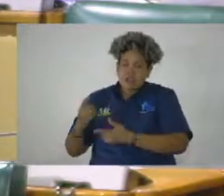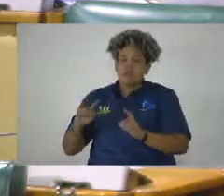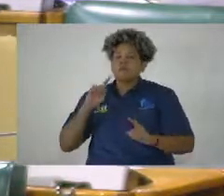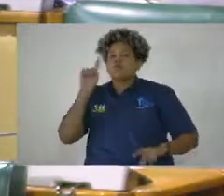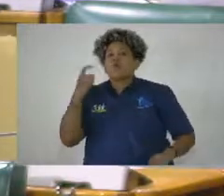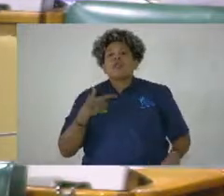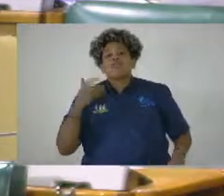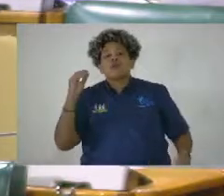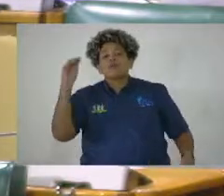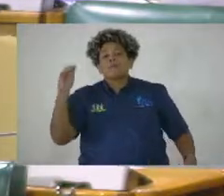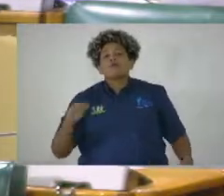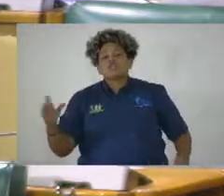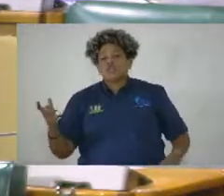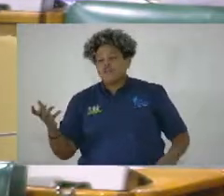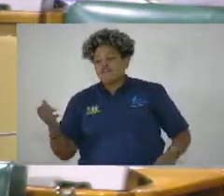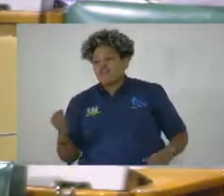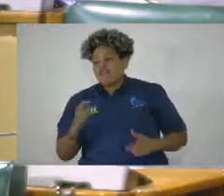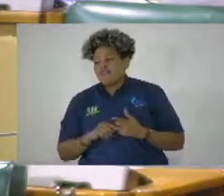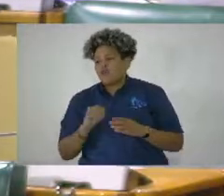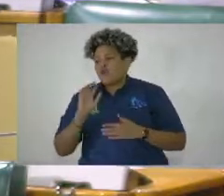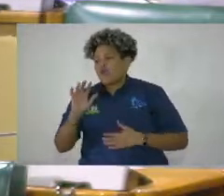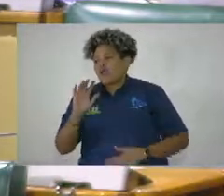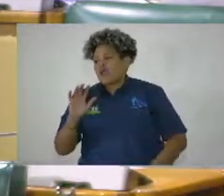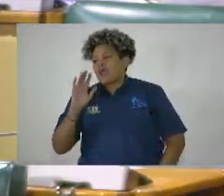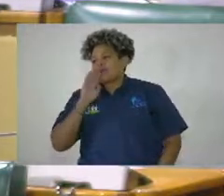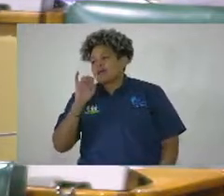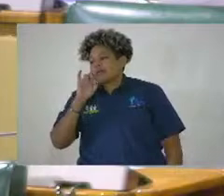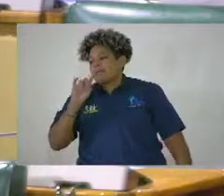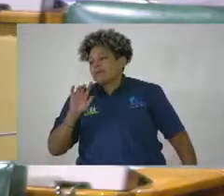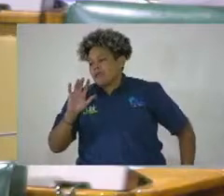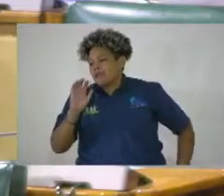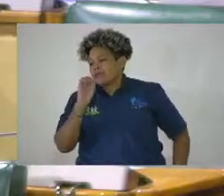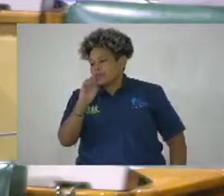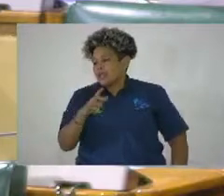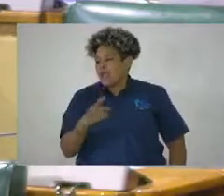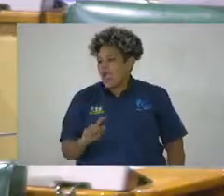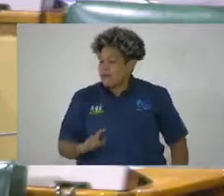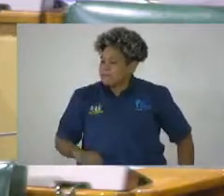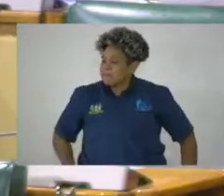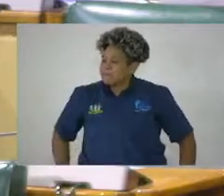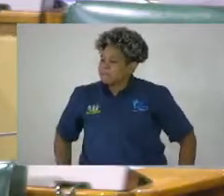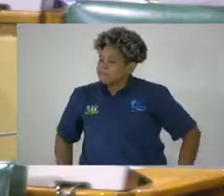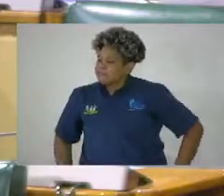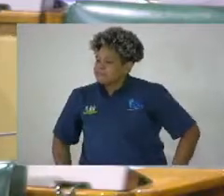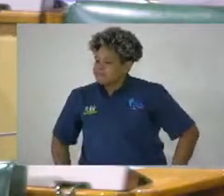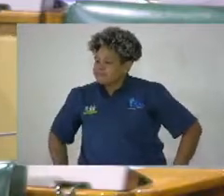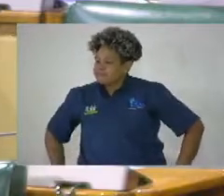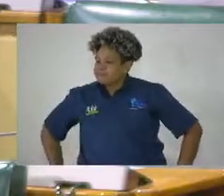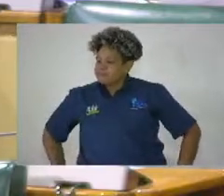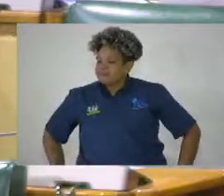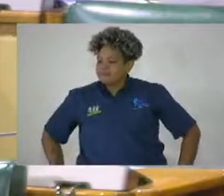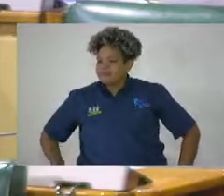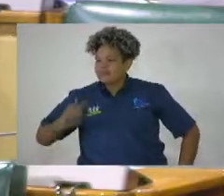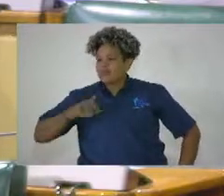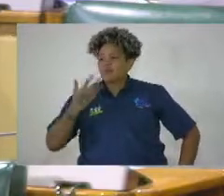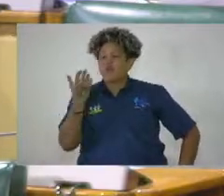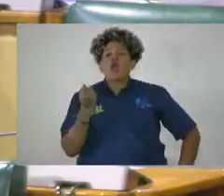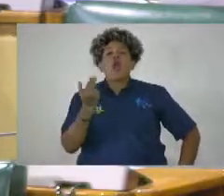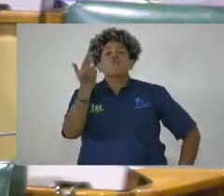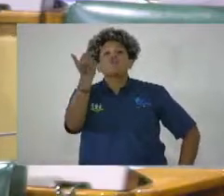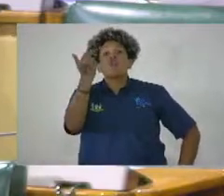a percentage of revenue as the bid. And we got, Mr. Speaker,